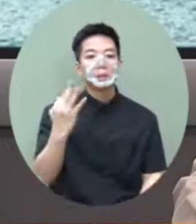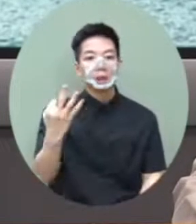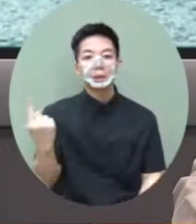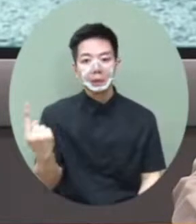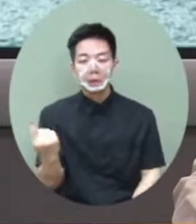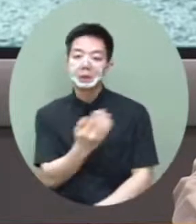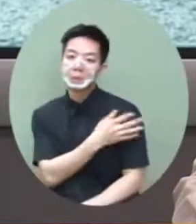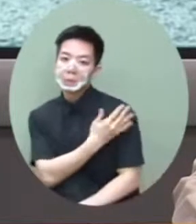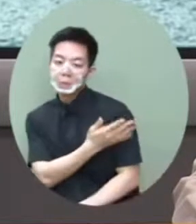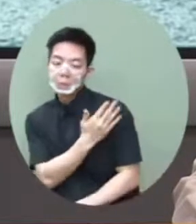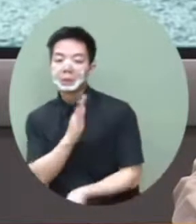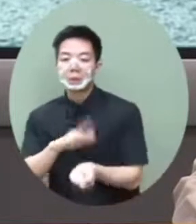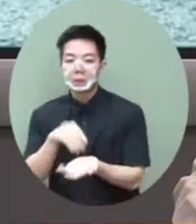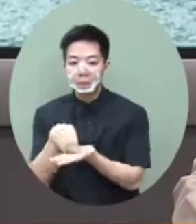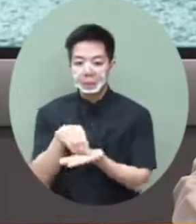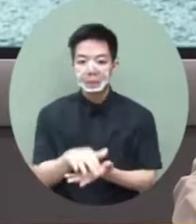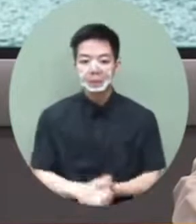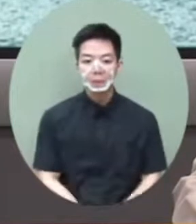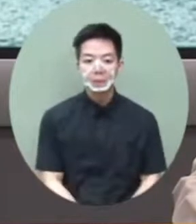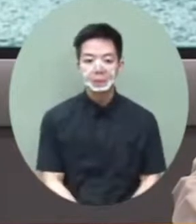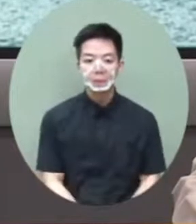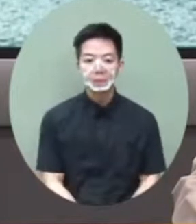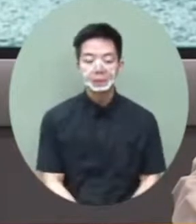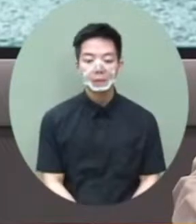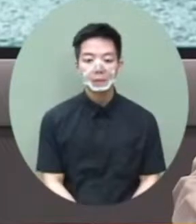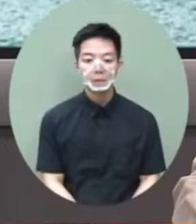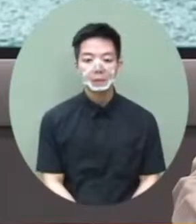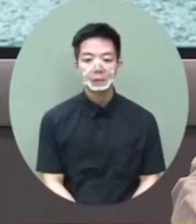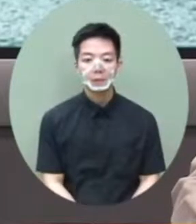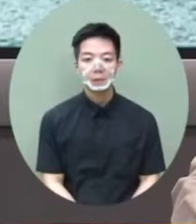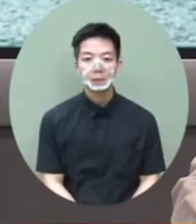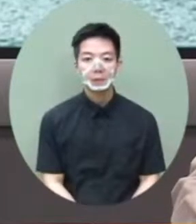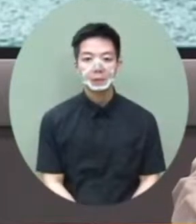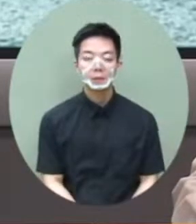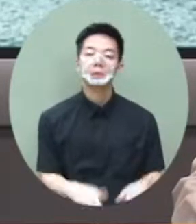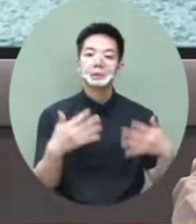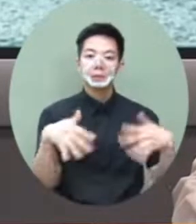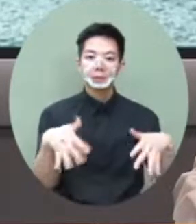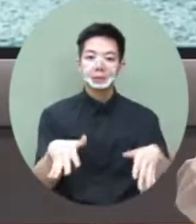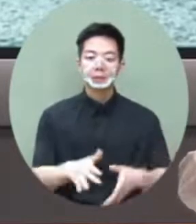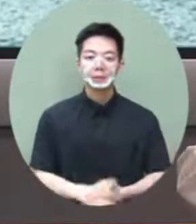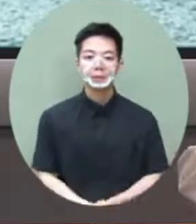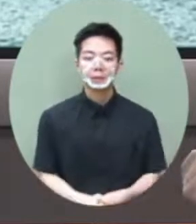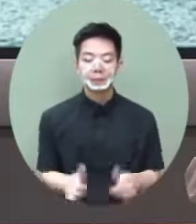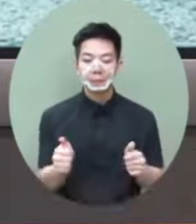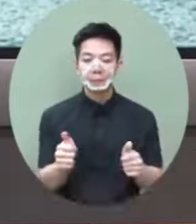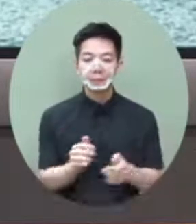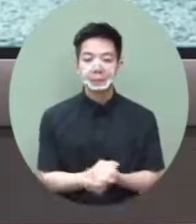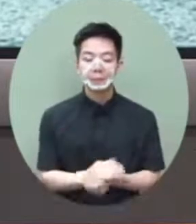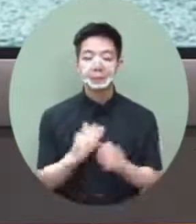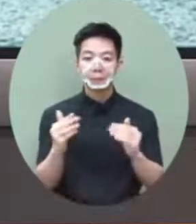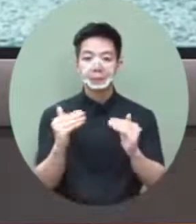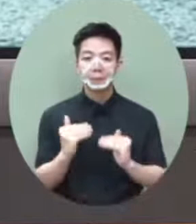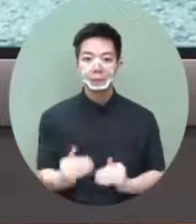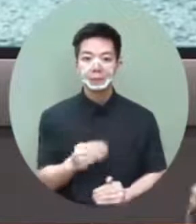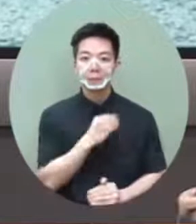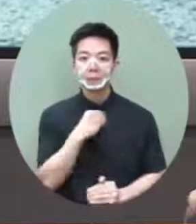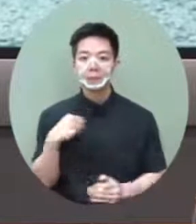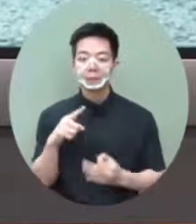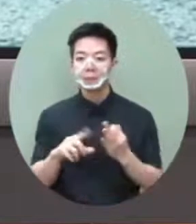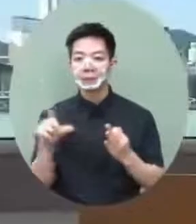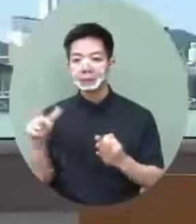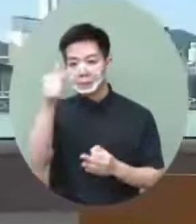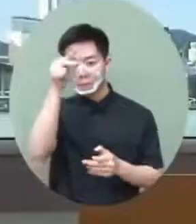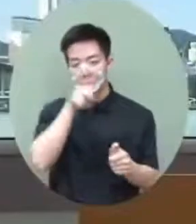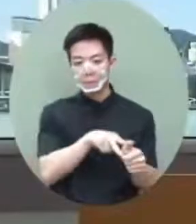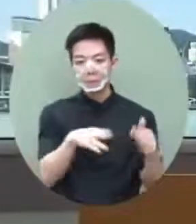and 2,331 staff members being affected. That's all for my report. Thank you, Lau. Next up, Lau